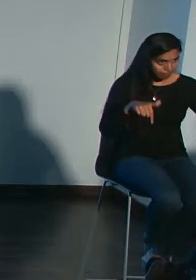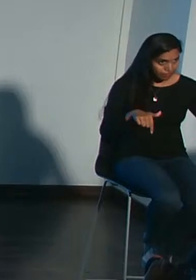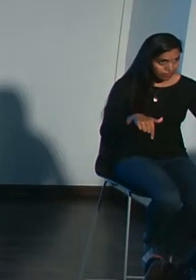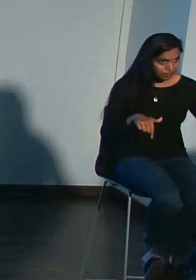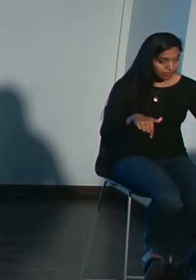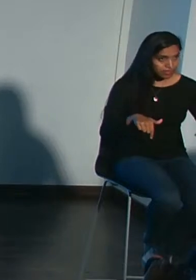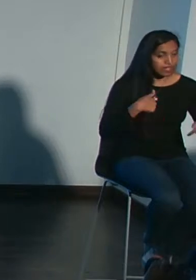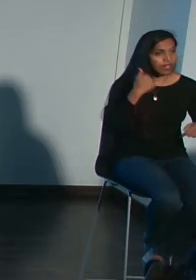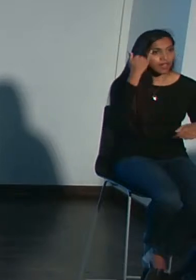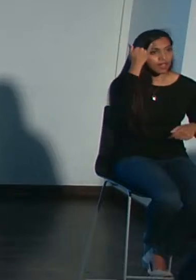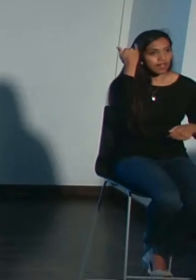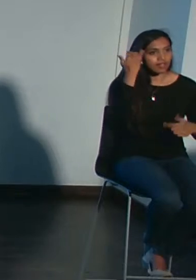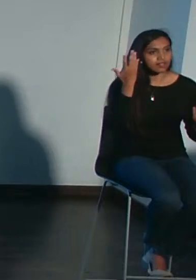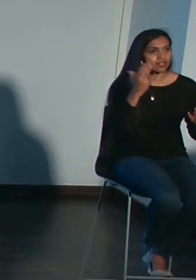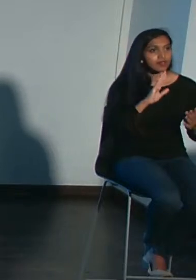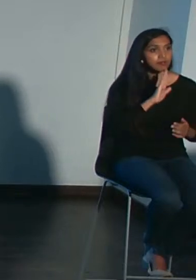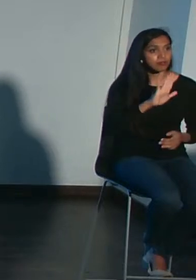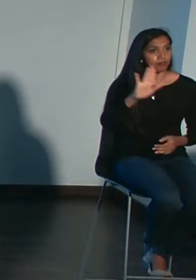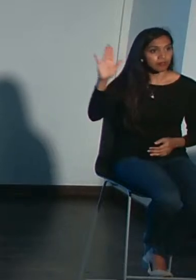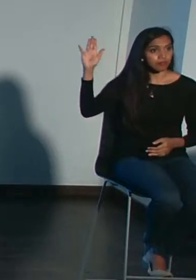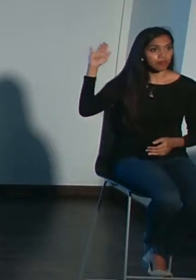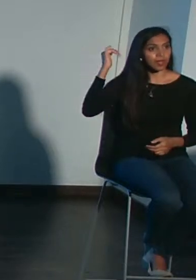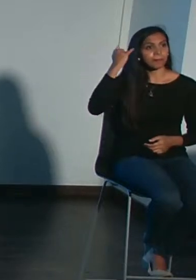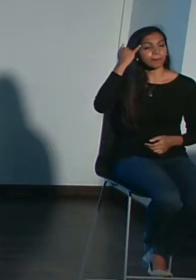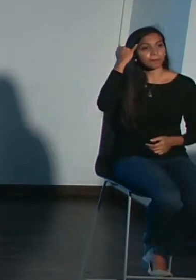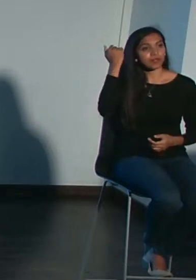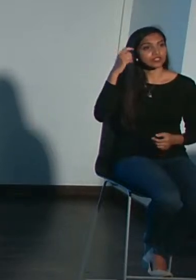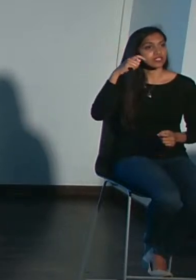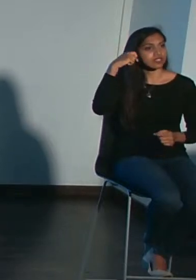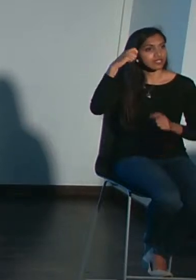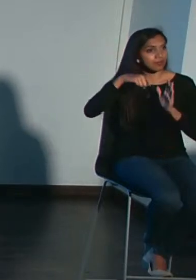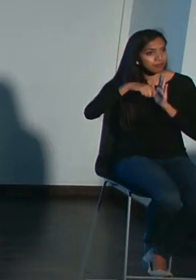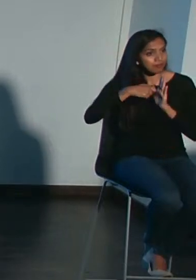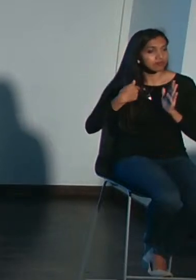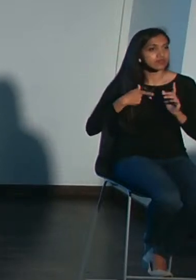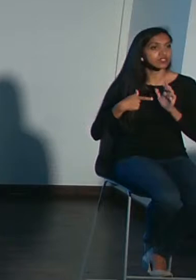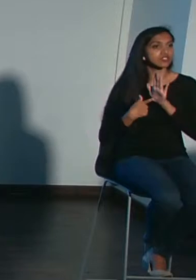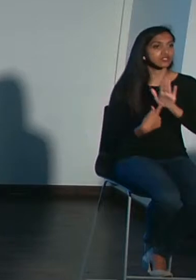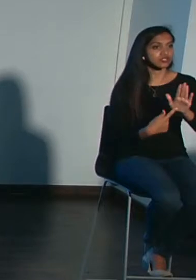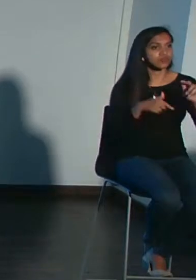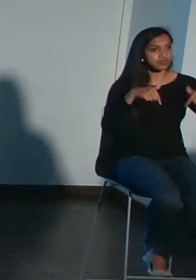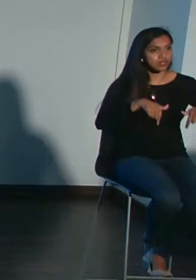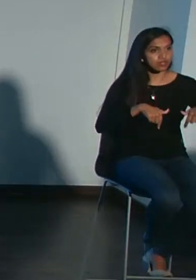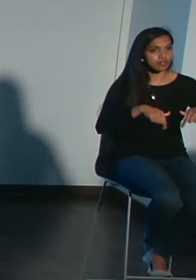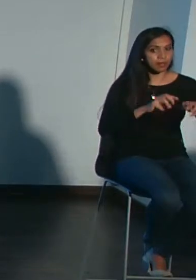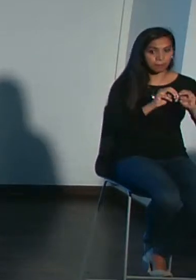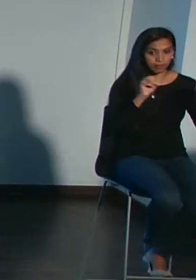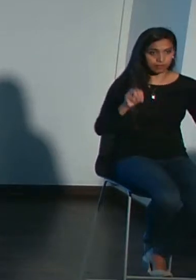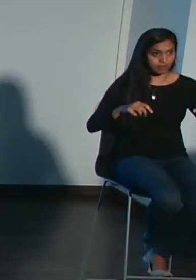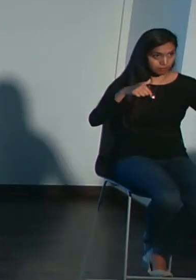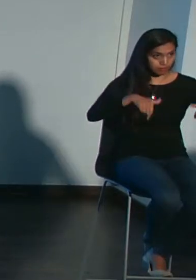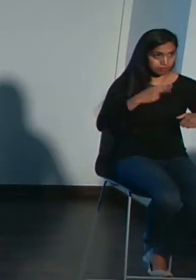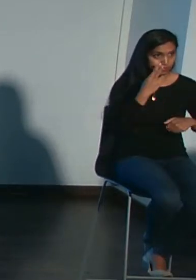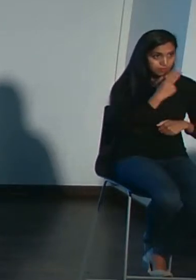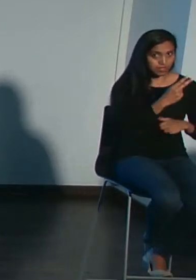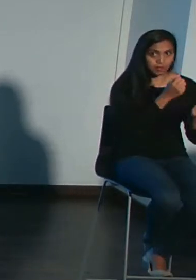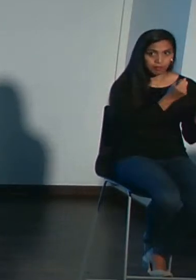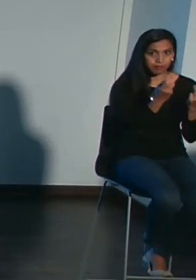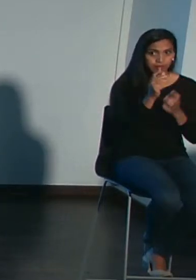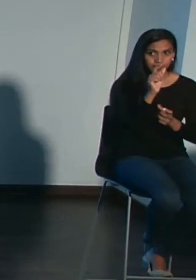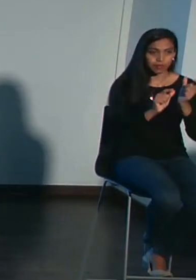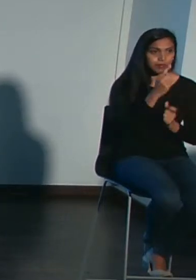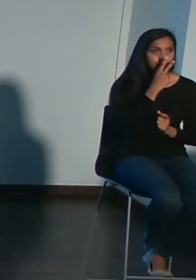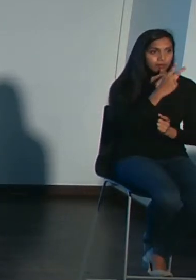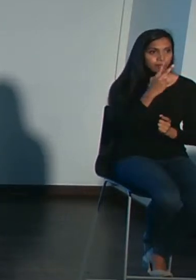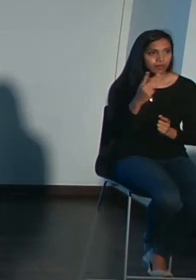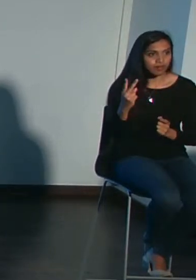male idea. It's a colonial project. And at the same time, even if you look at this museum, the majority of people working here